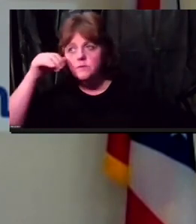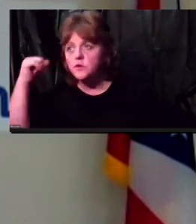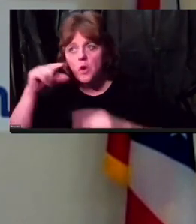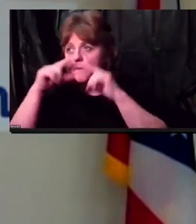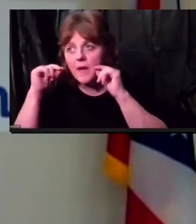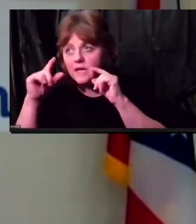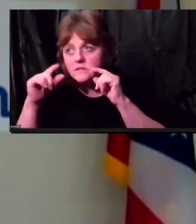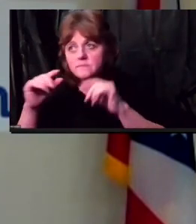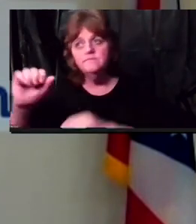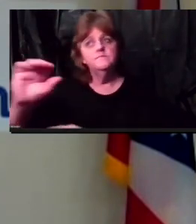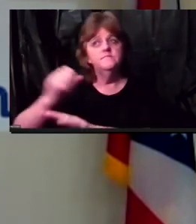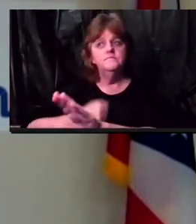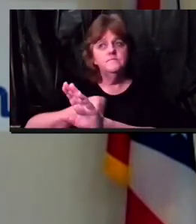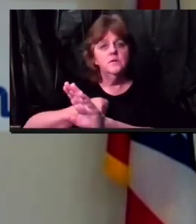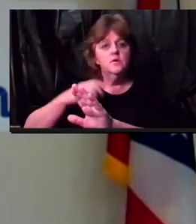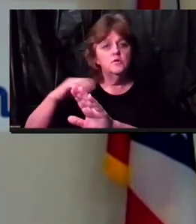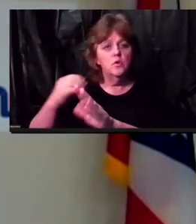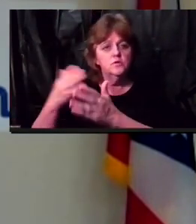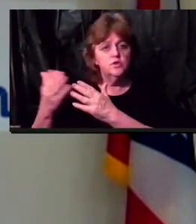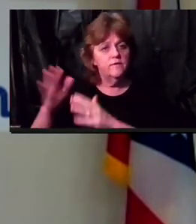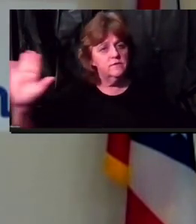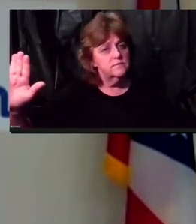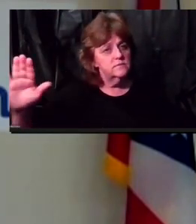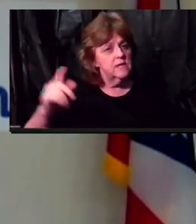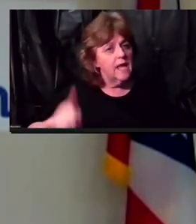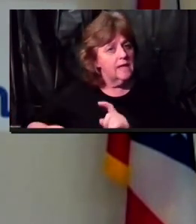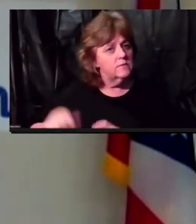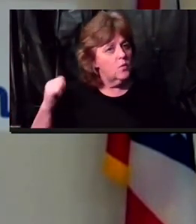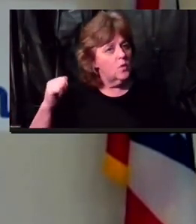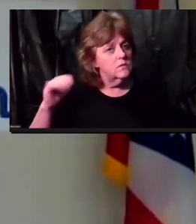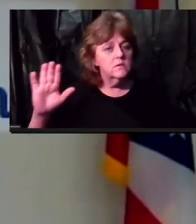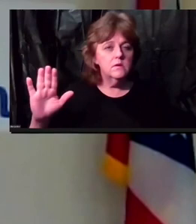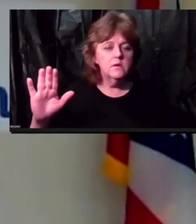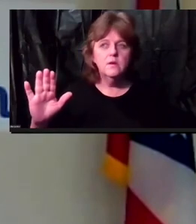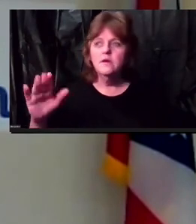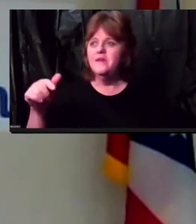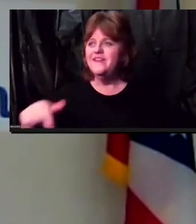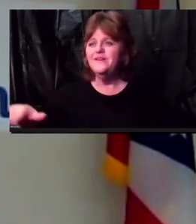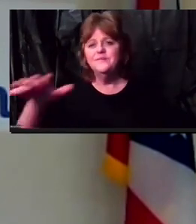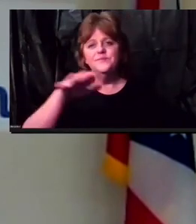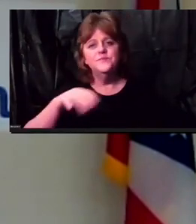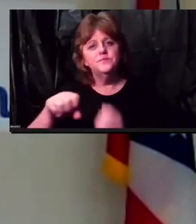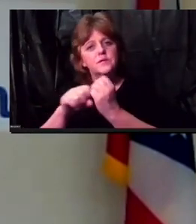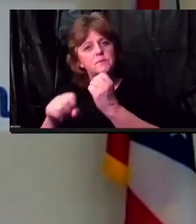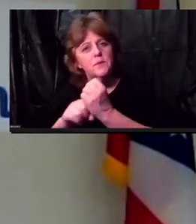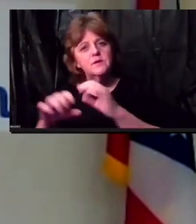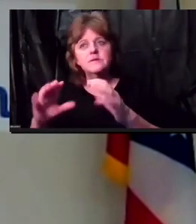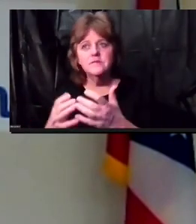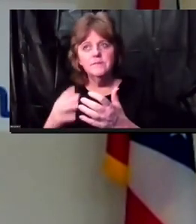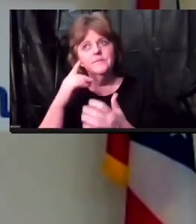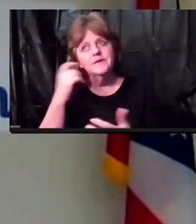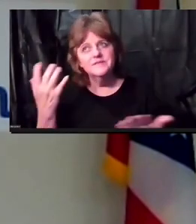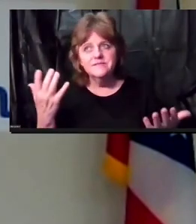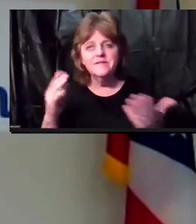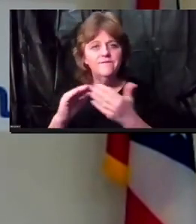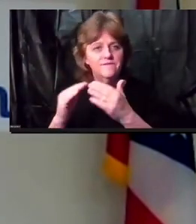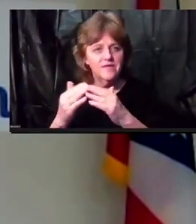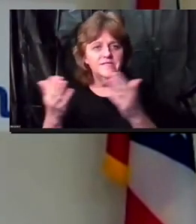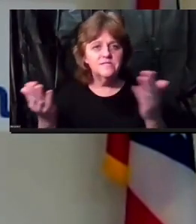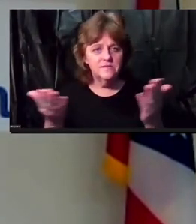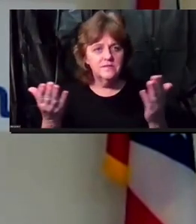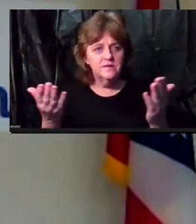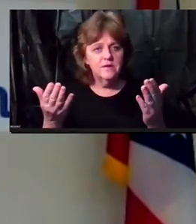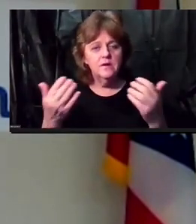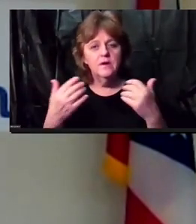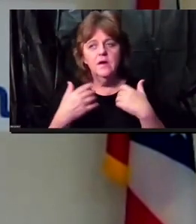designed here locally by our marketing team. And I'll say our marketing team because it is the villages. We